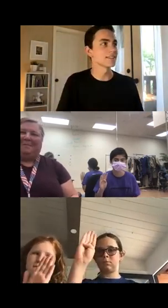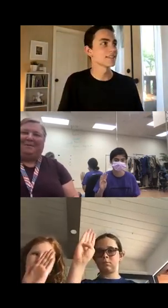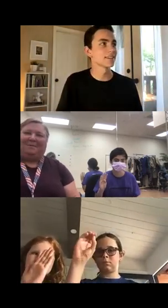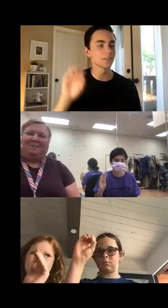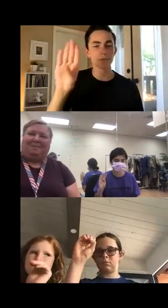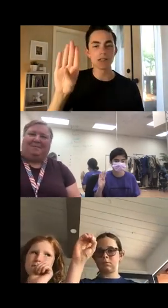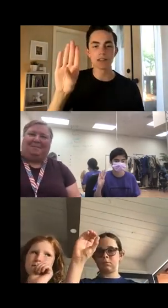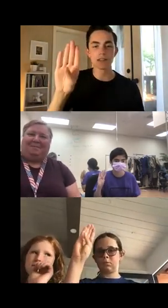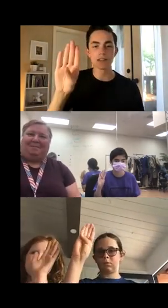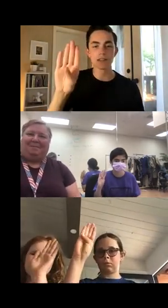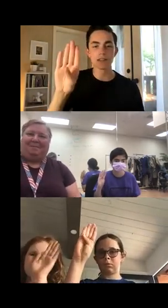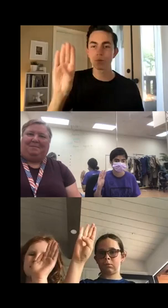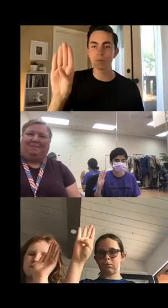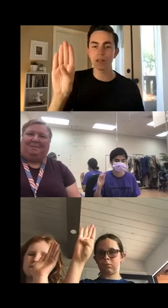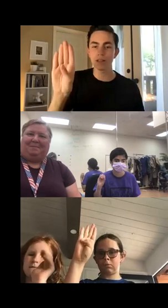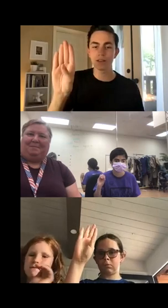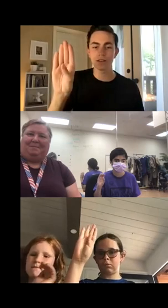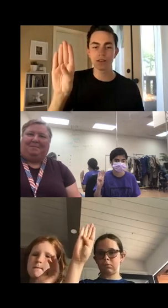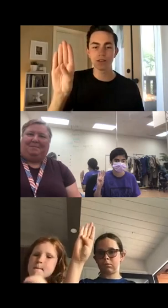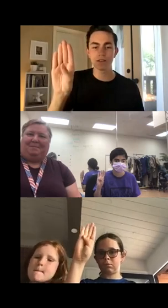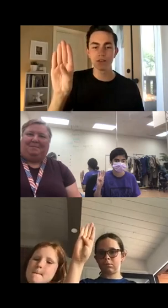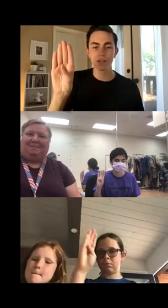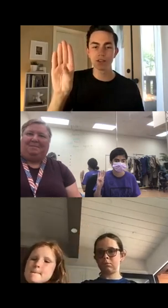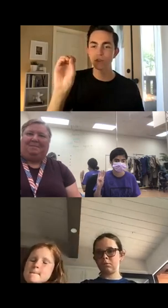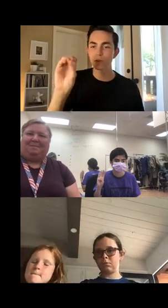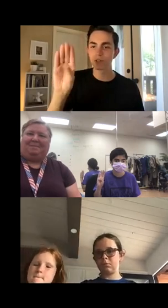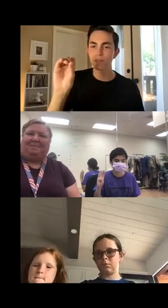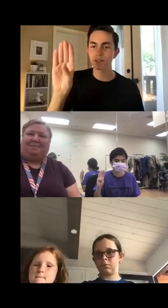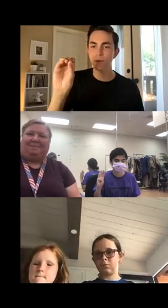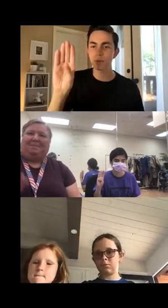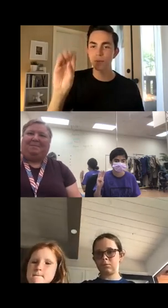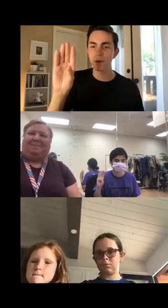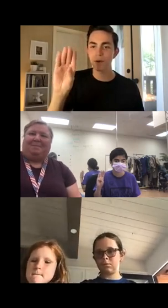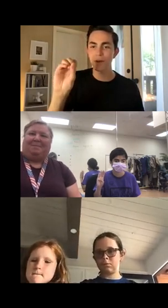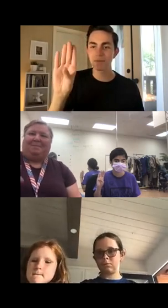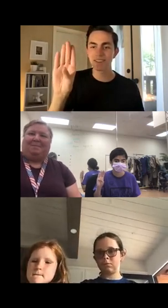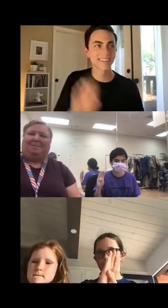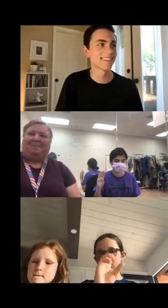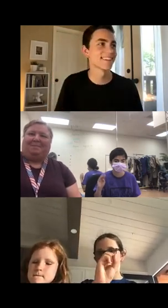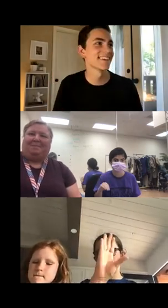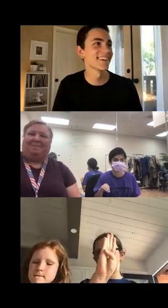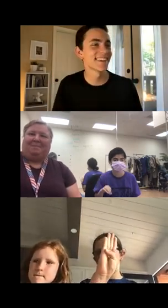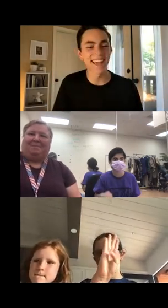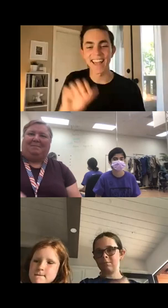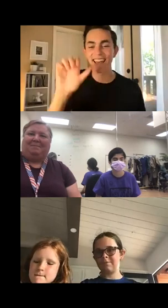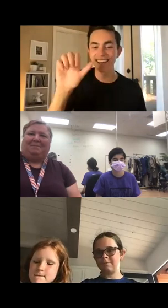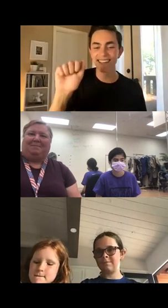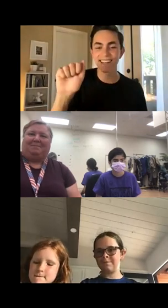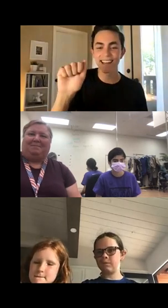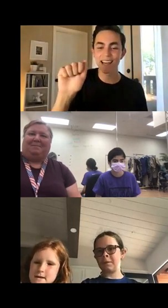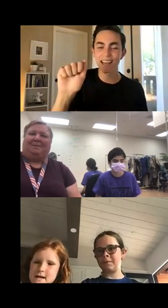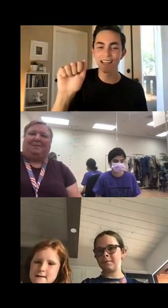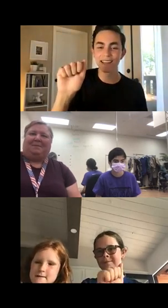easy. B-O. You can even do it really fast. Bob, Bob, Bob, Bob, Bob.